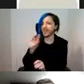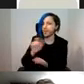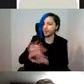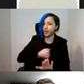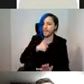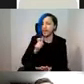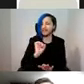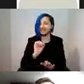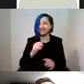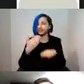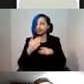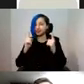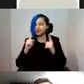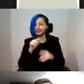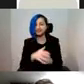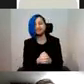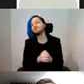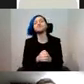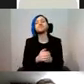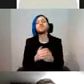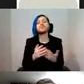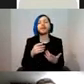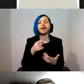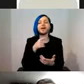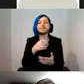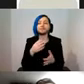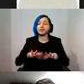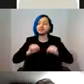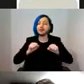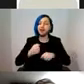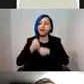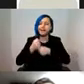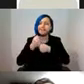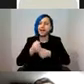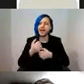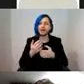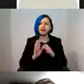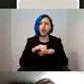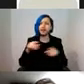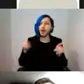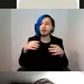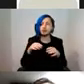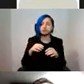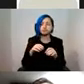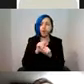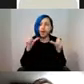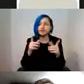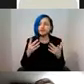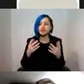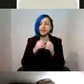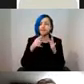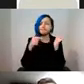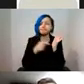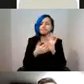began a kind of public campaign to raise awareness of the risks of bit rot and the digital